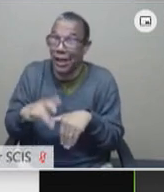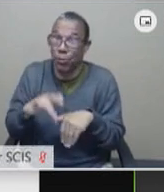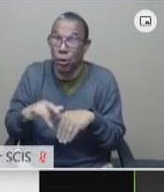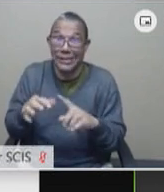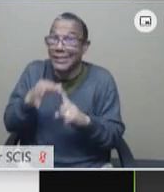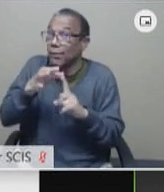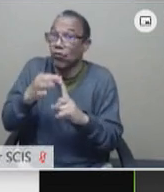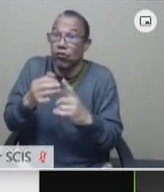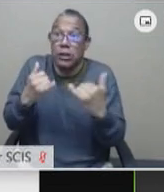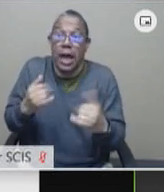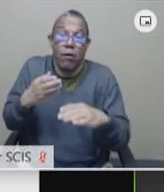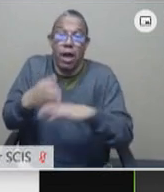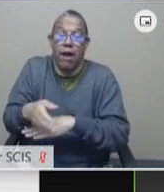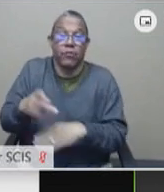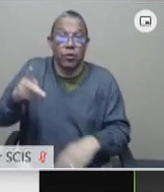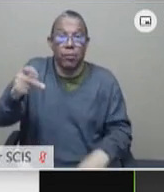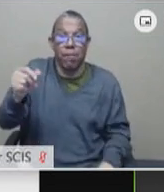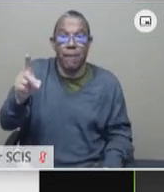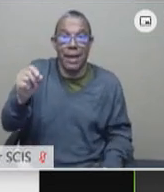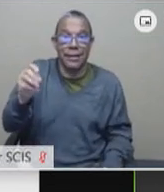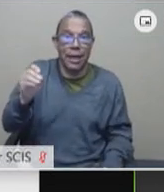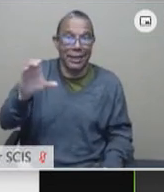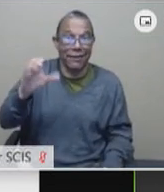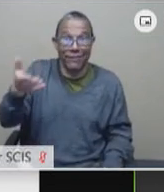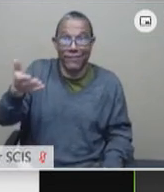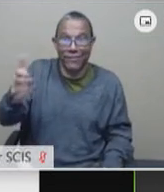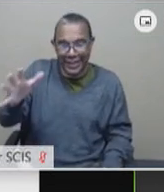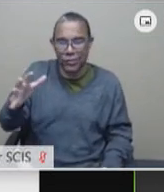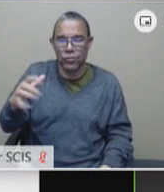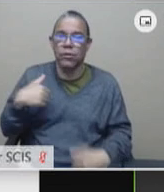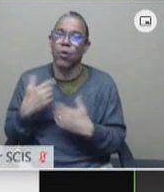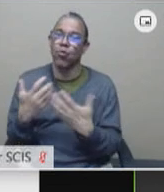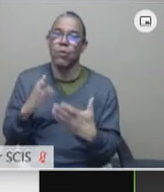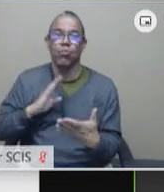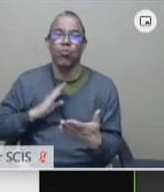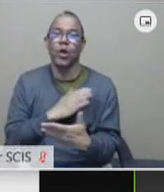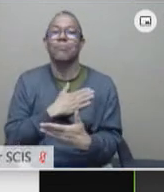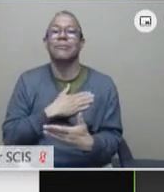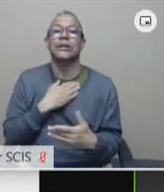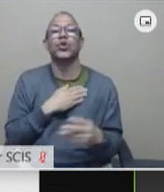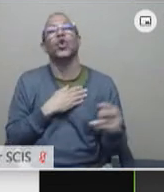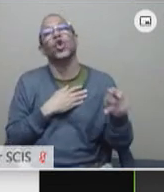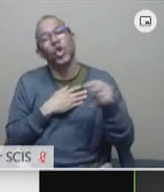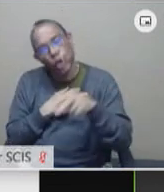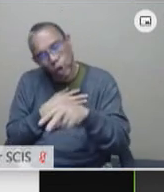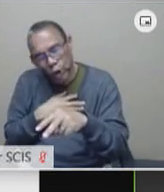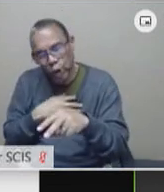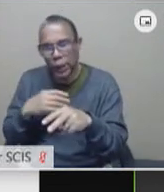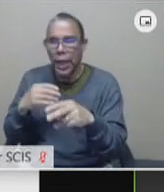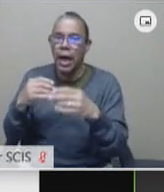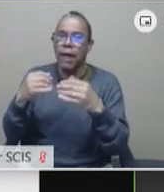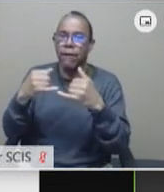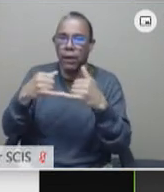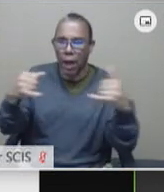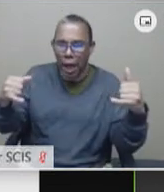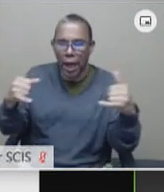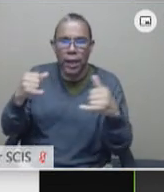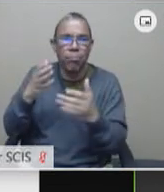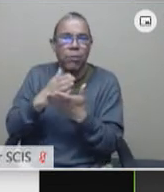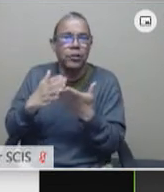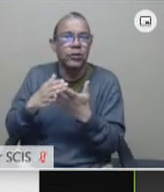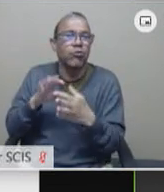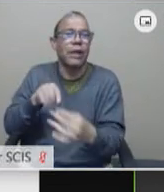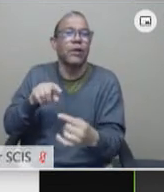the board to consider taking a look at the line items for the Community Action Partnership and see what can be done